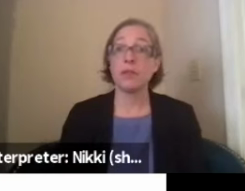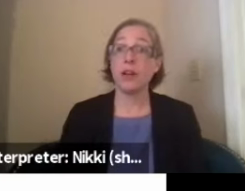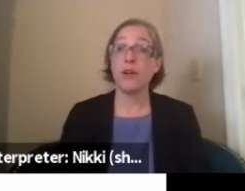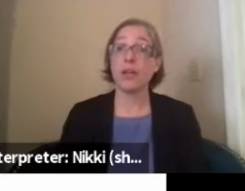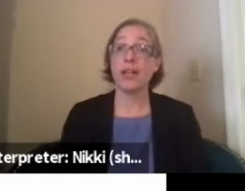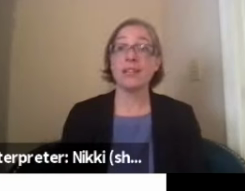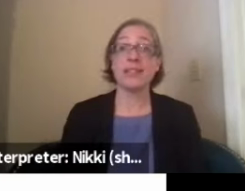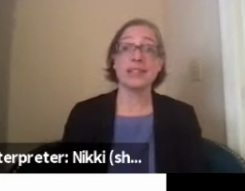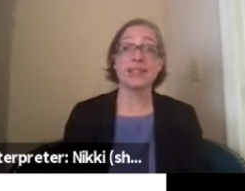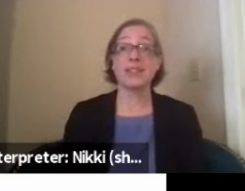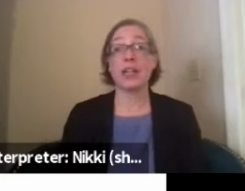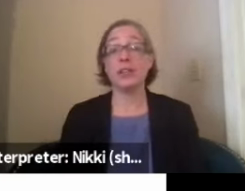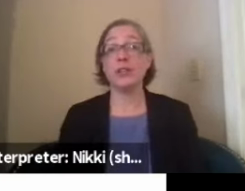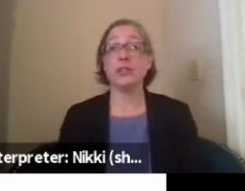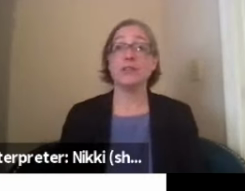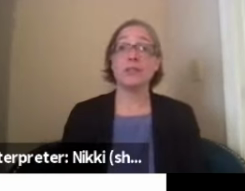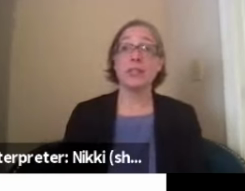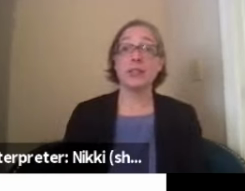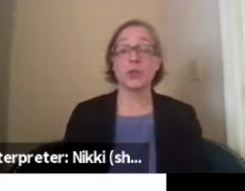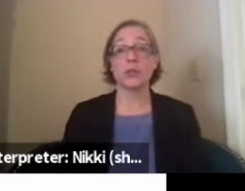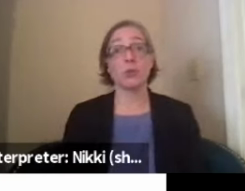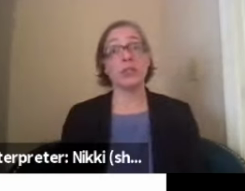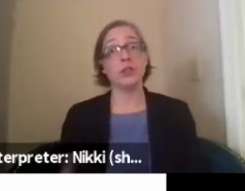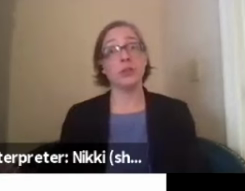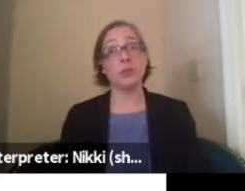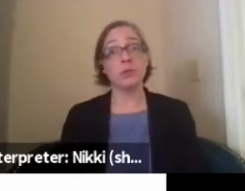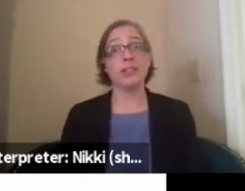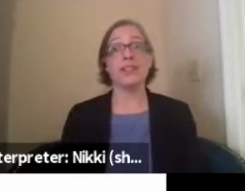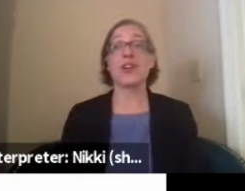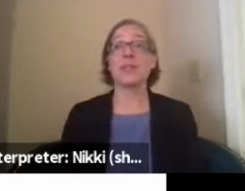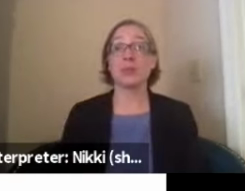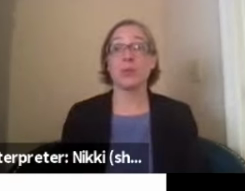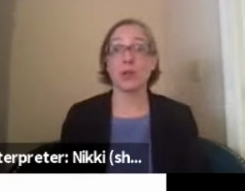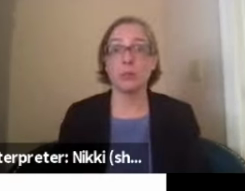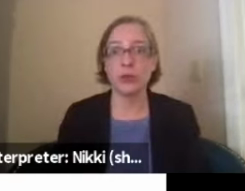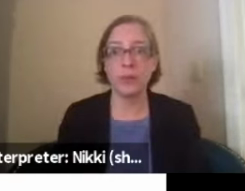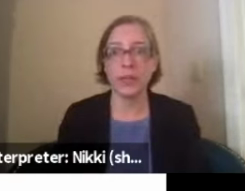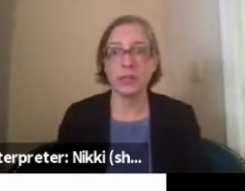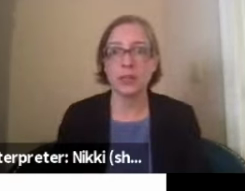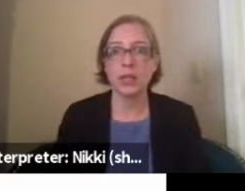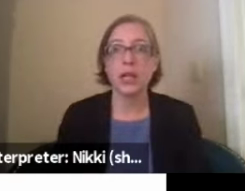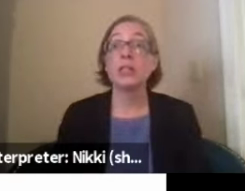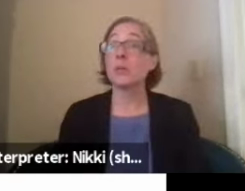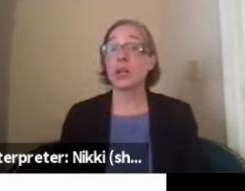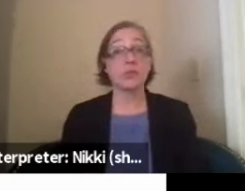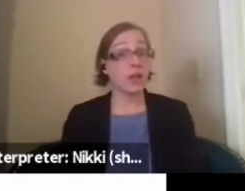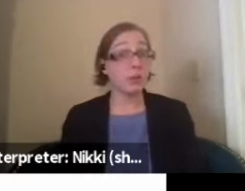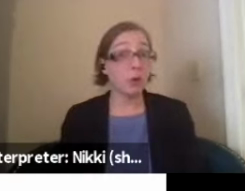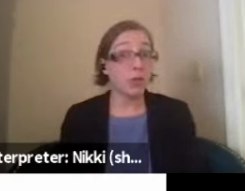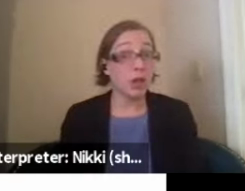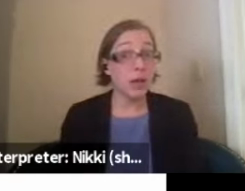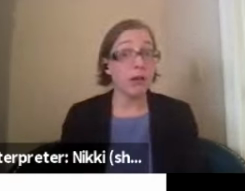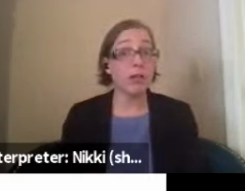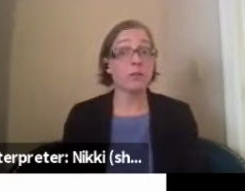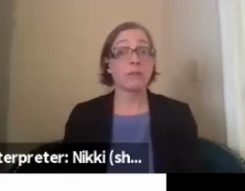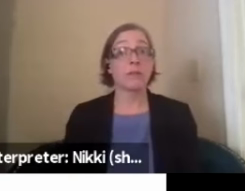So even though they had sex education in schools, or we do, there's always room for improvement. Sometimes family won't